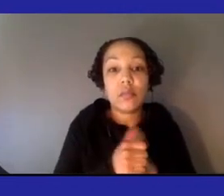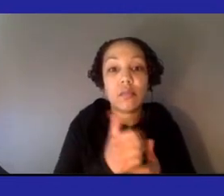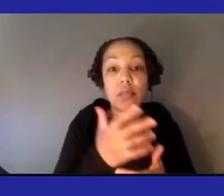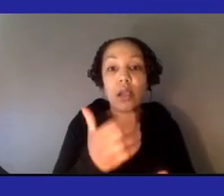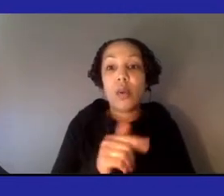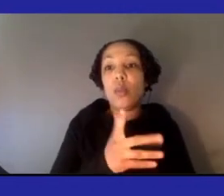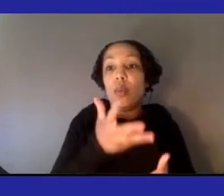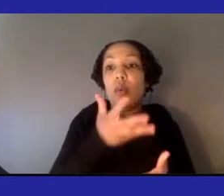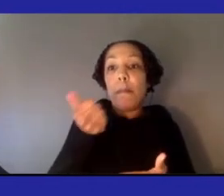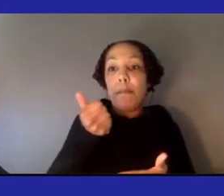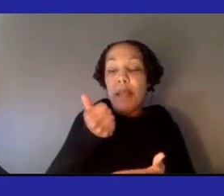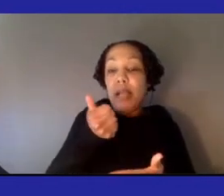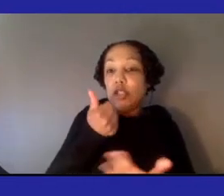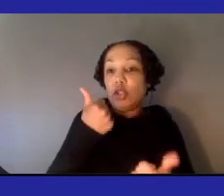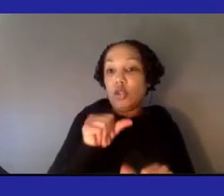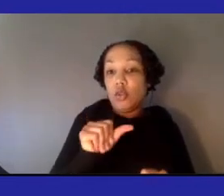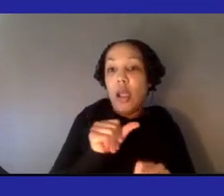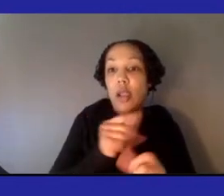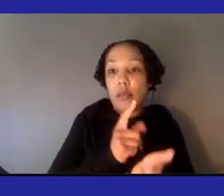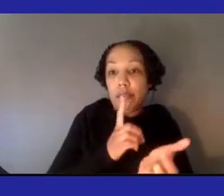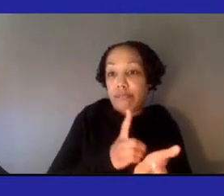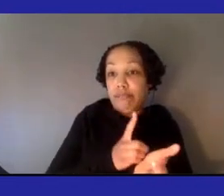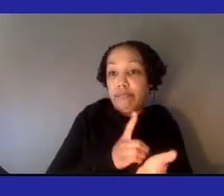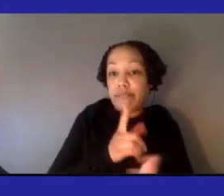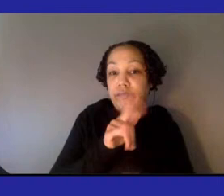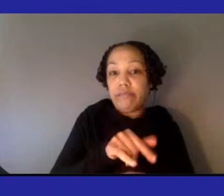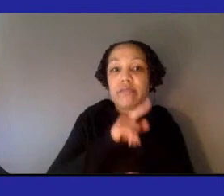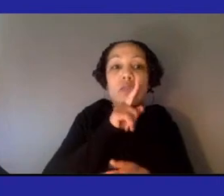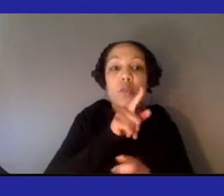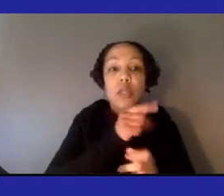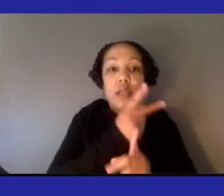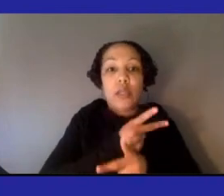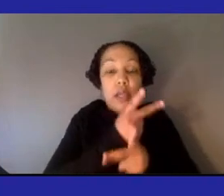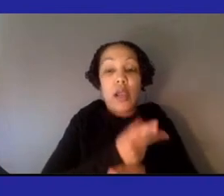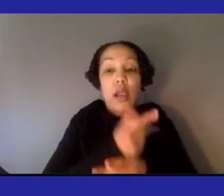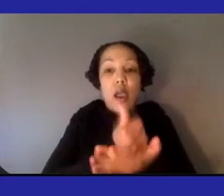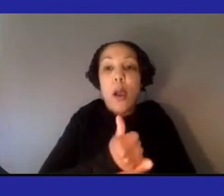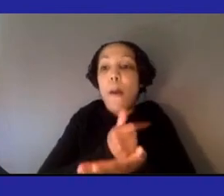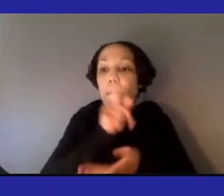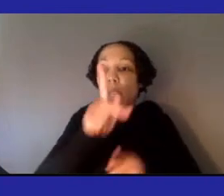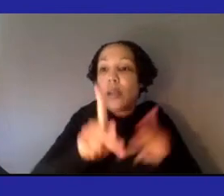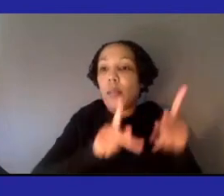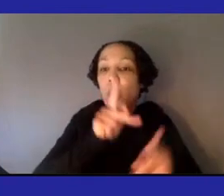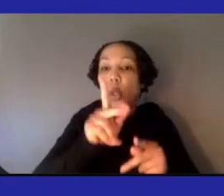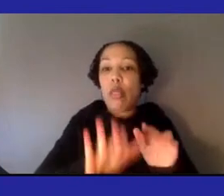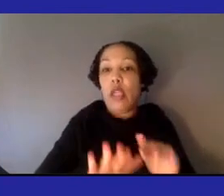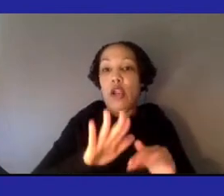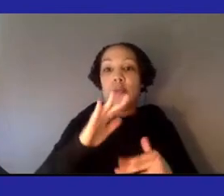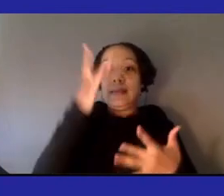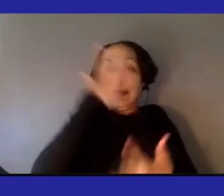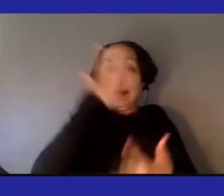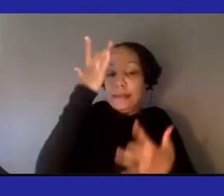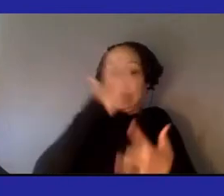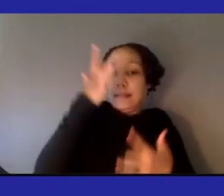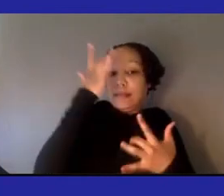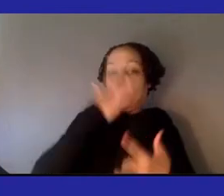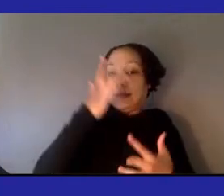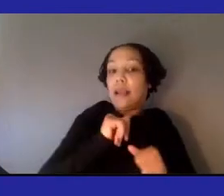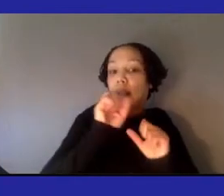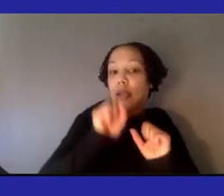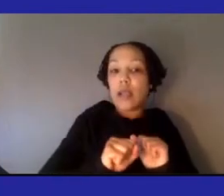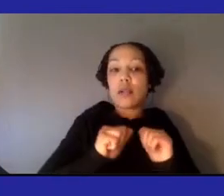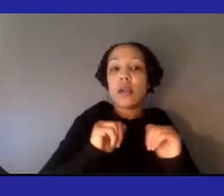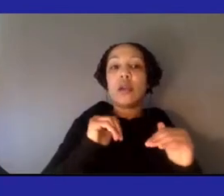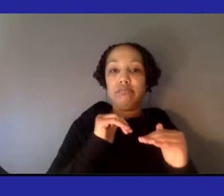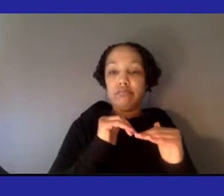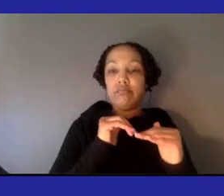best tool, maybe the only tool, to improve people's chronic disease control and to improve their chronic diseases such that they don't need to be admitted to